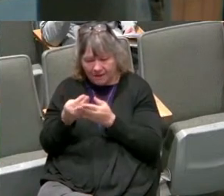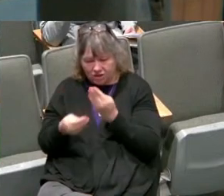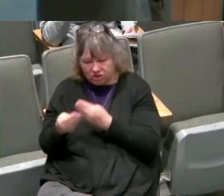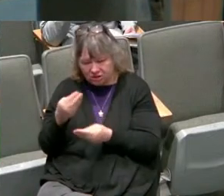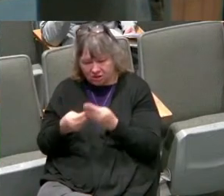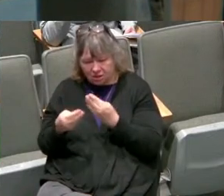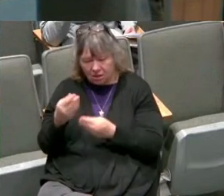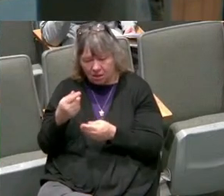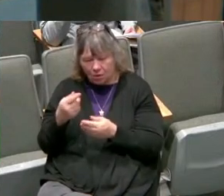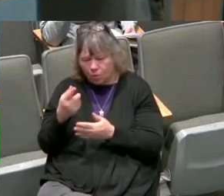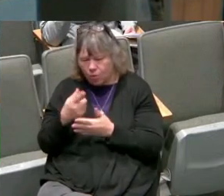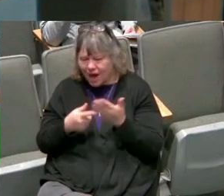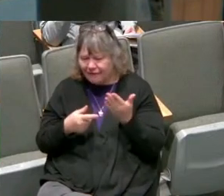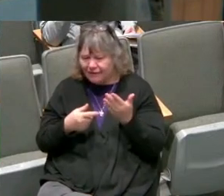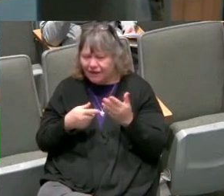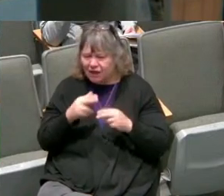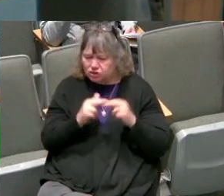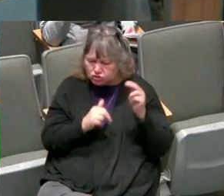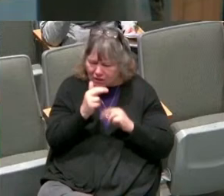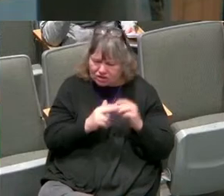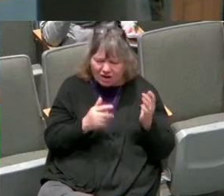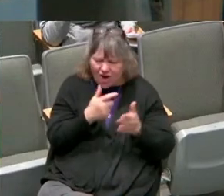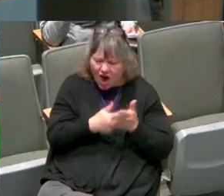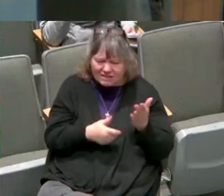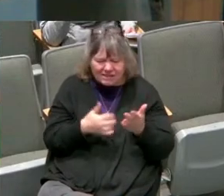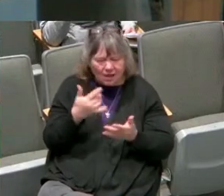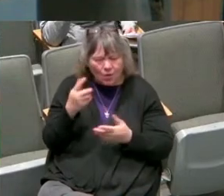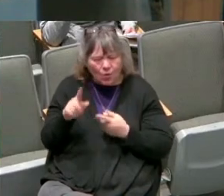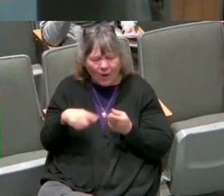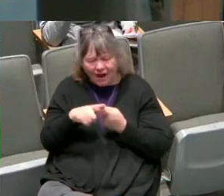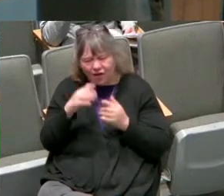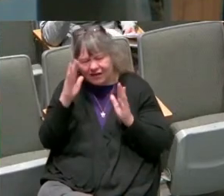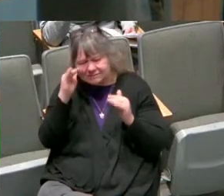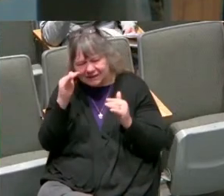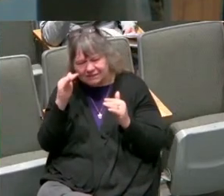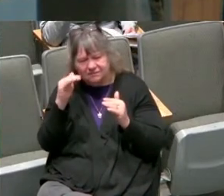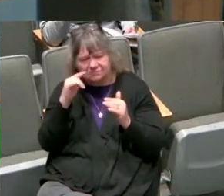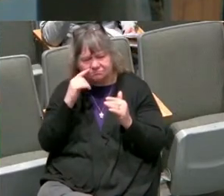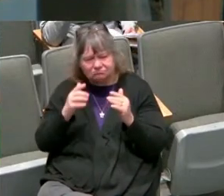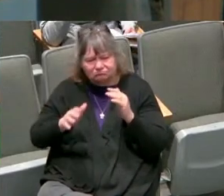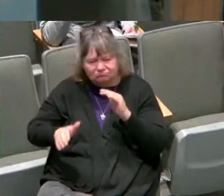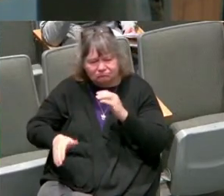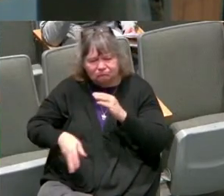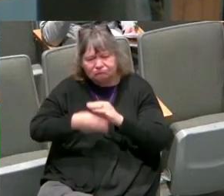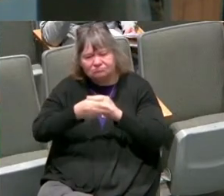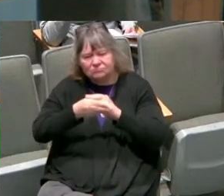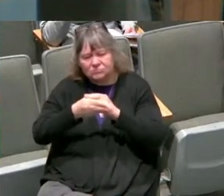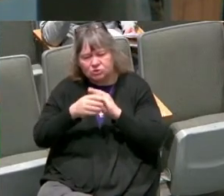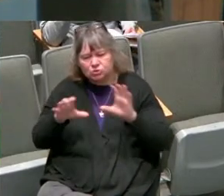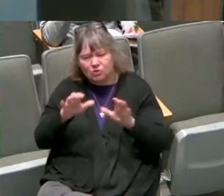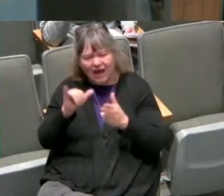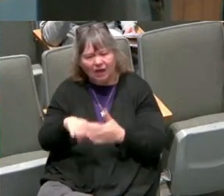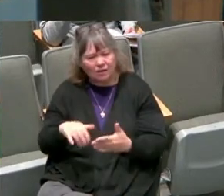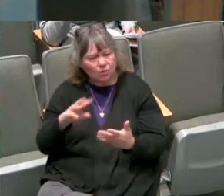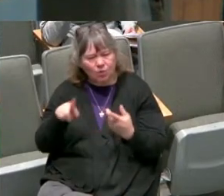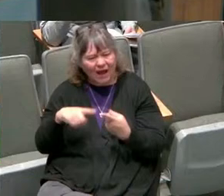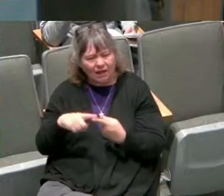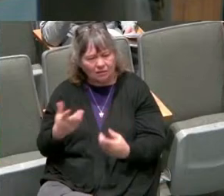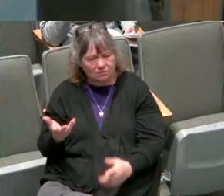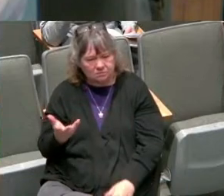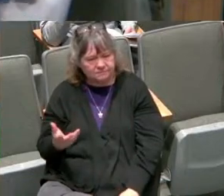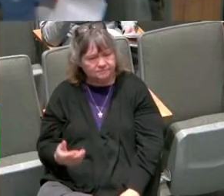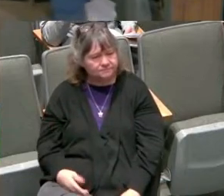what the construction might cost us in which year are they expecting that that's going to be asked to do that